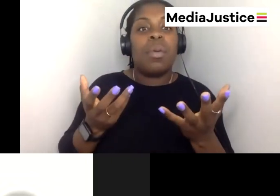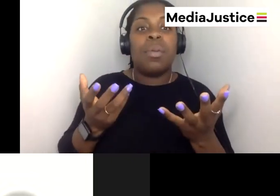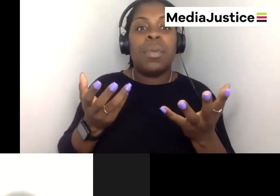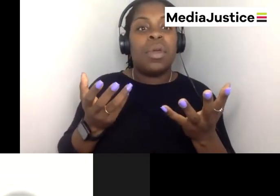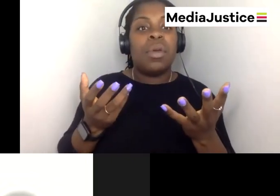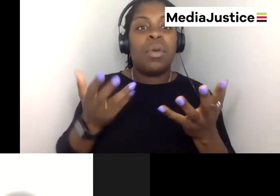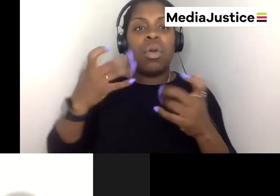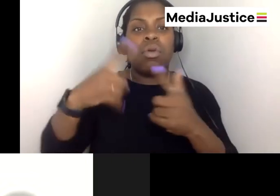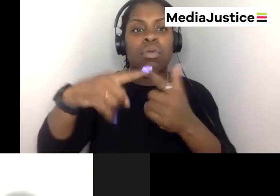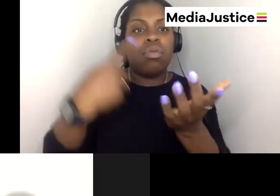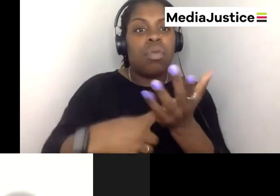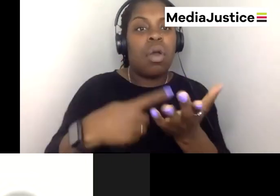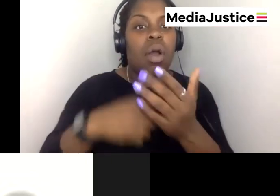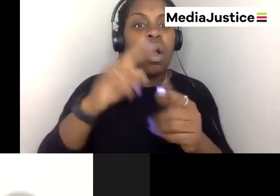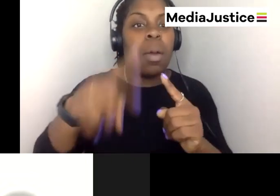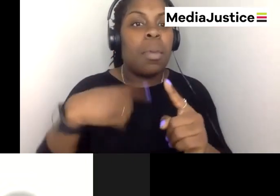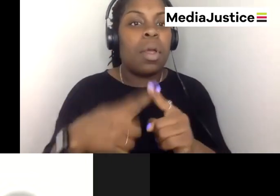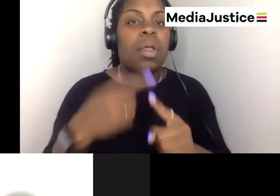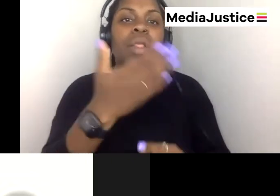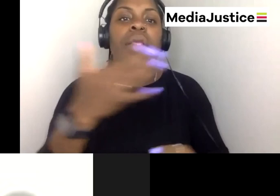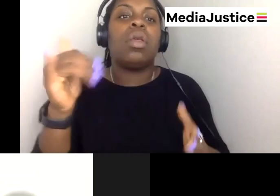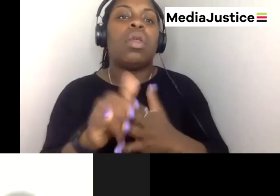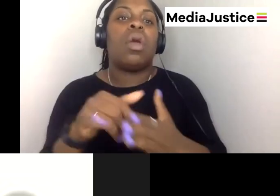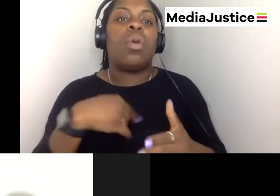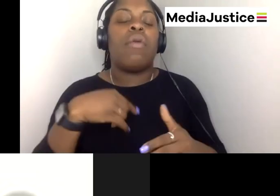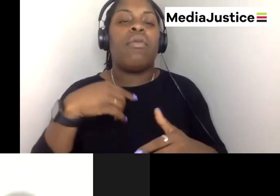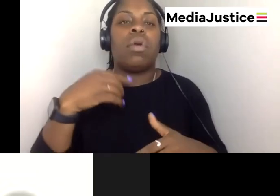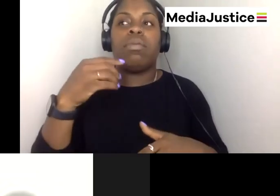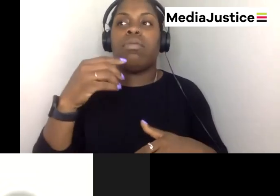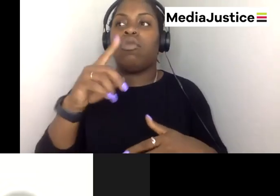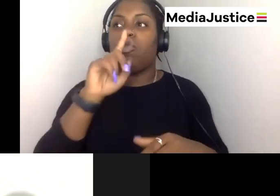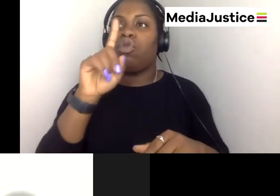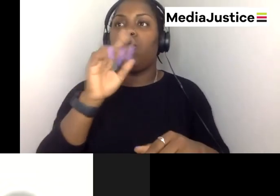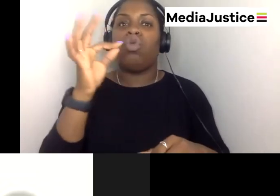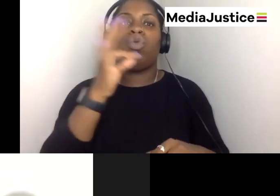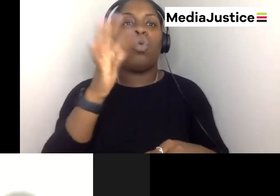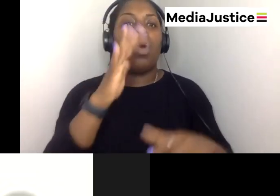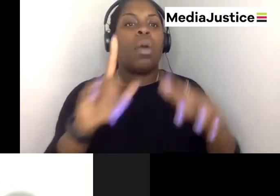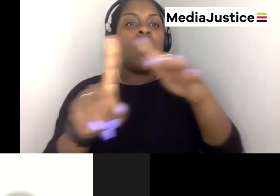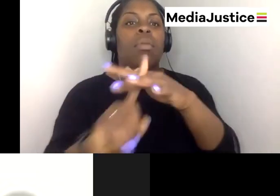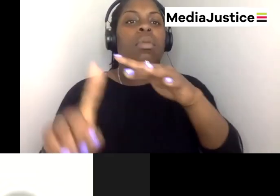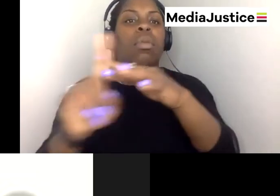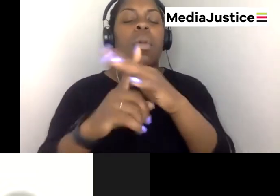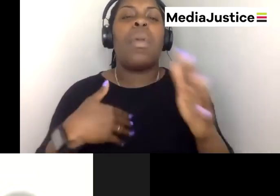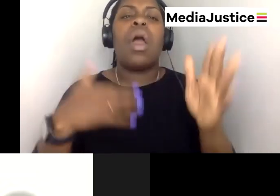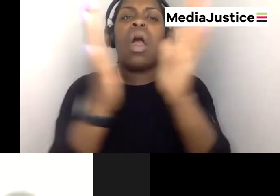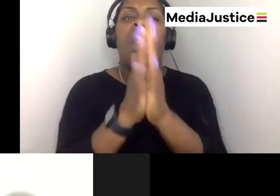we want to just talk a little bit about things that we have upcoming. I'm just asking people to remember to